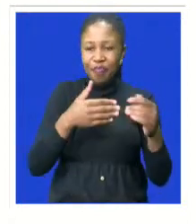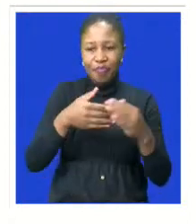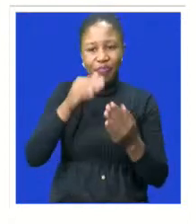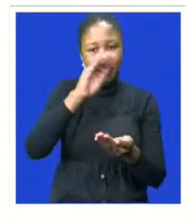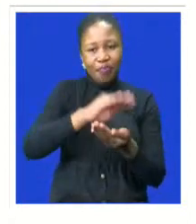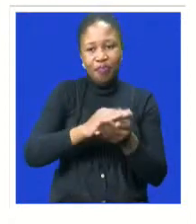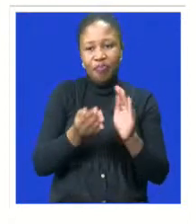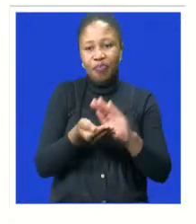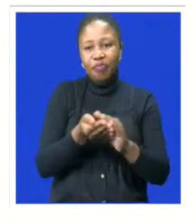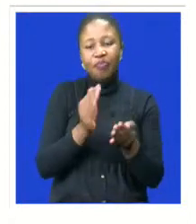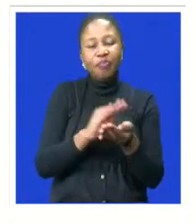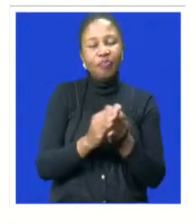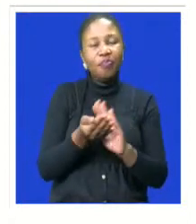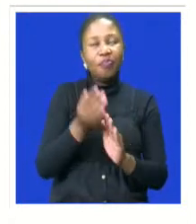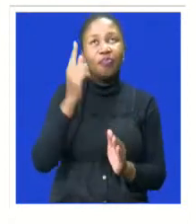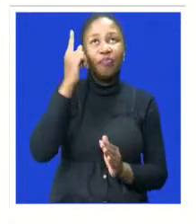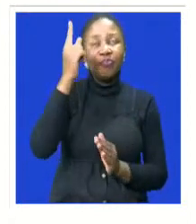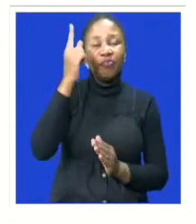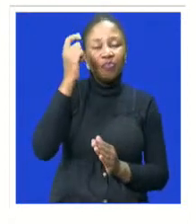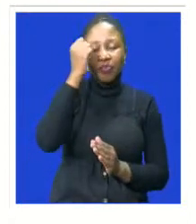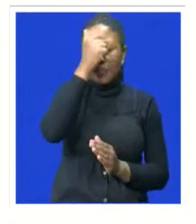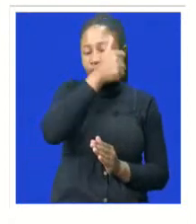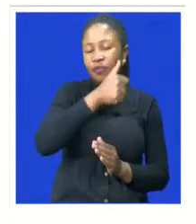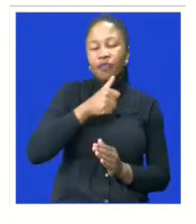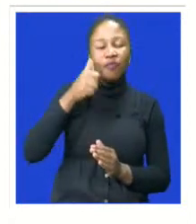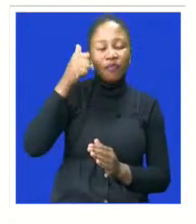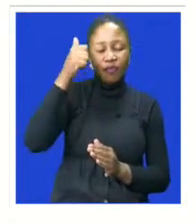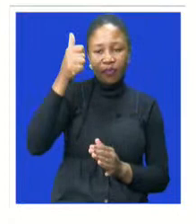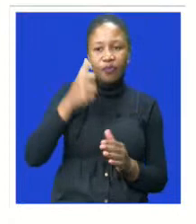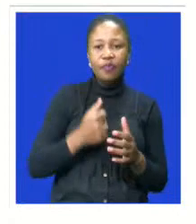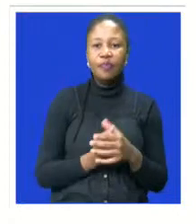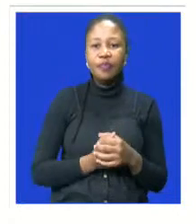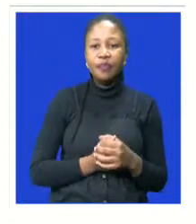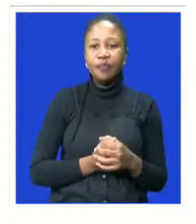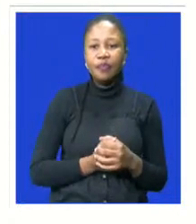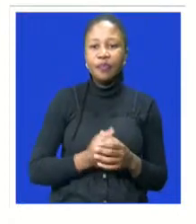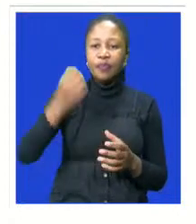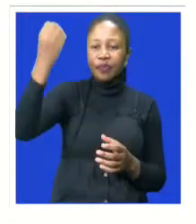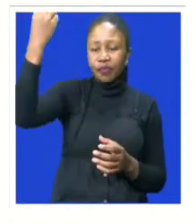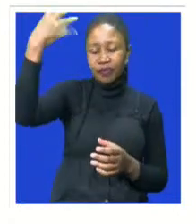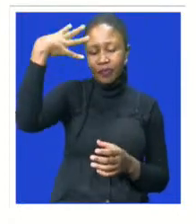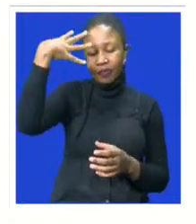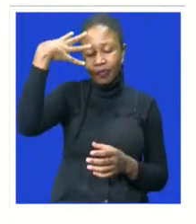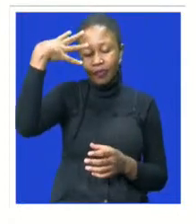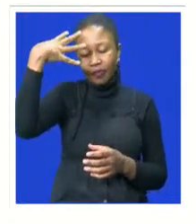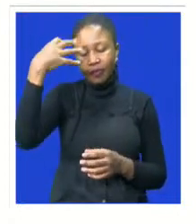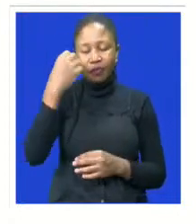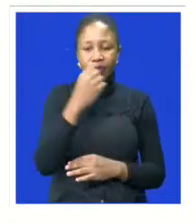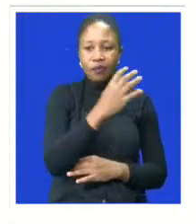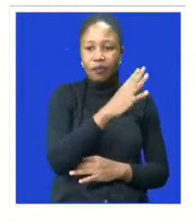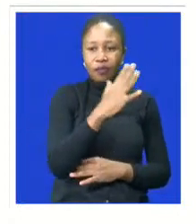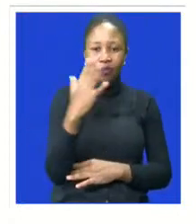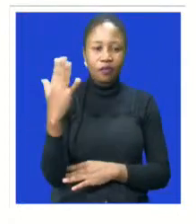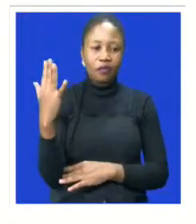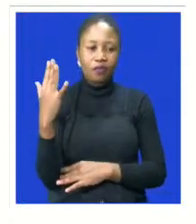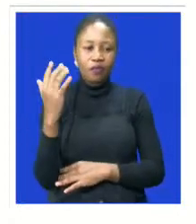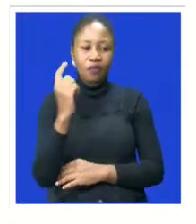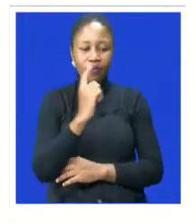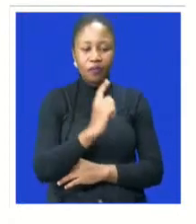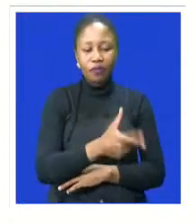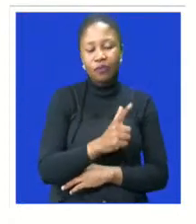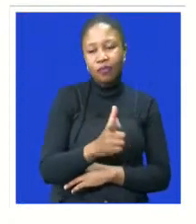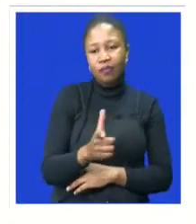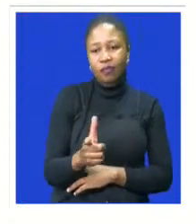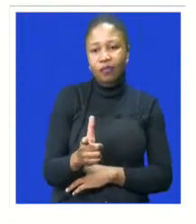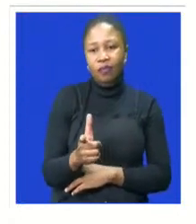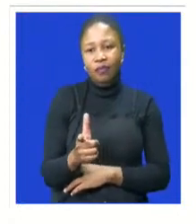the things that you can see were created by God. He created the sun. He created trees. He created grass. He created people.